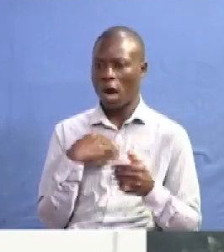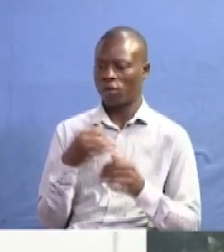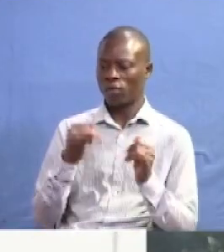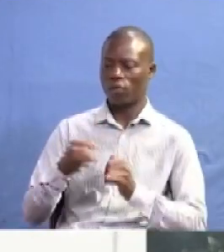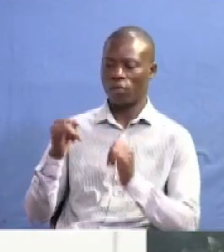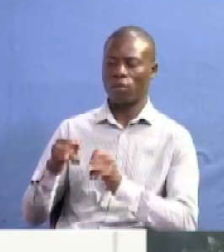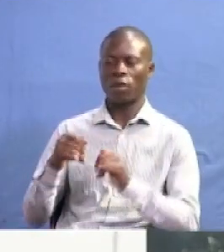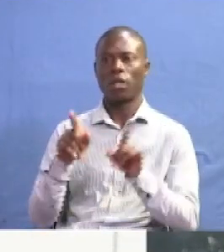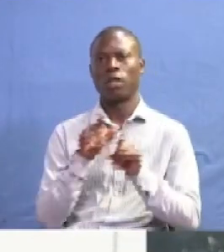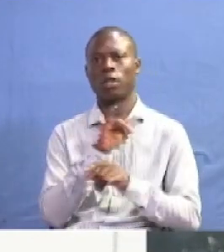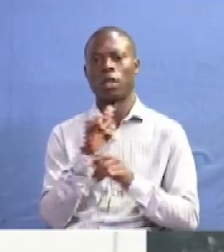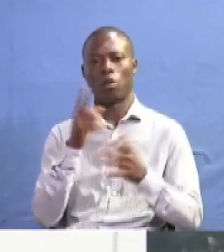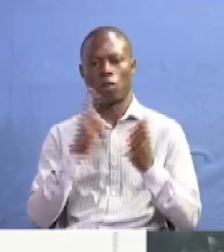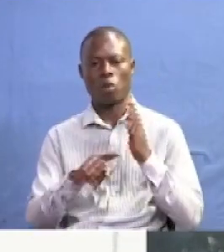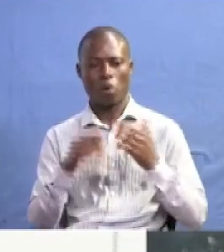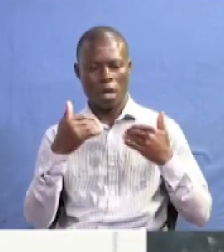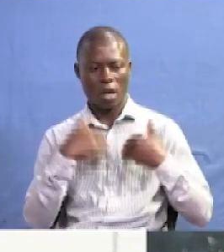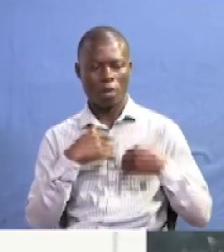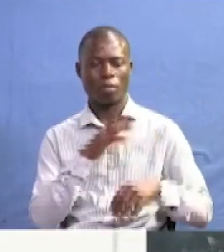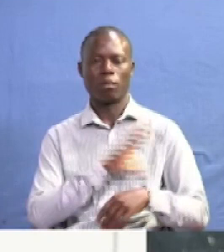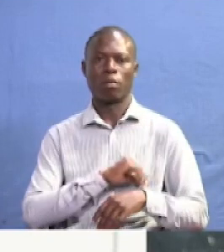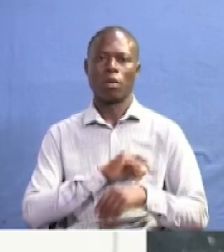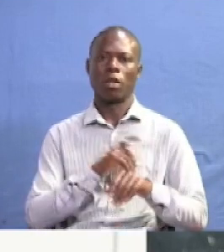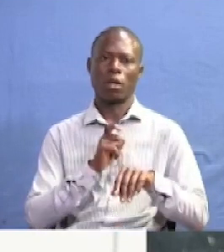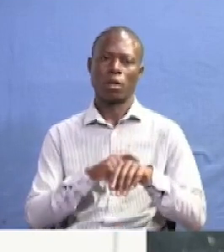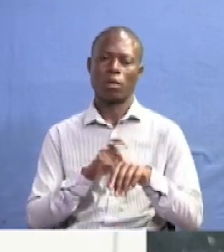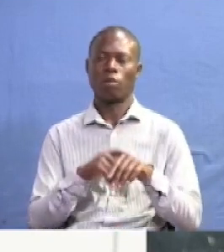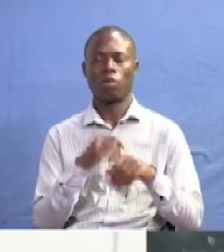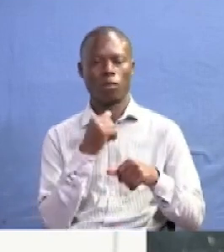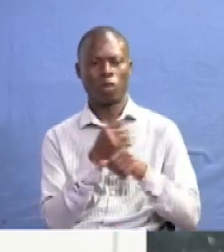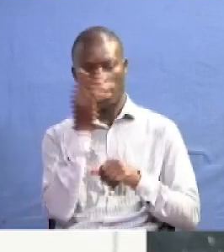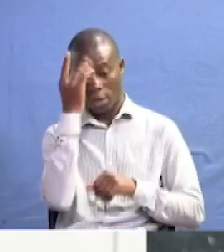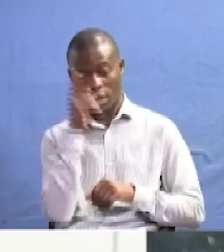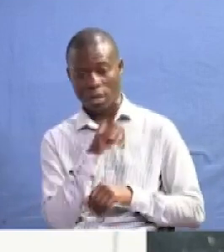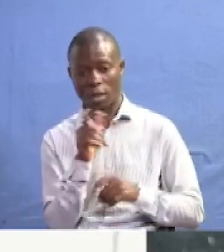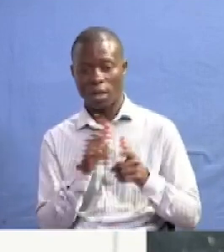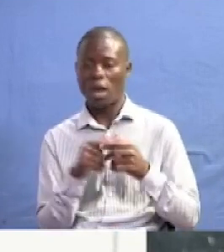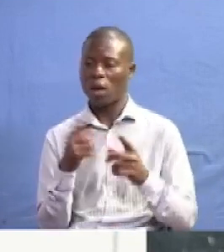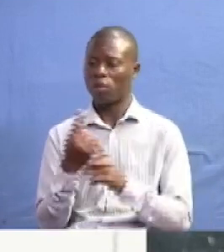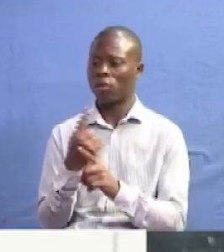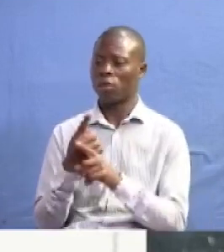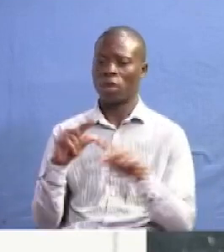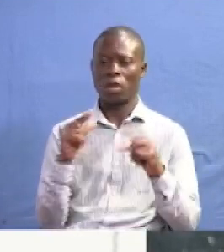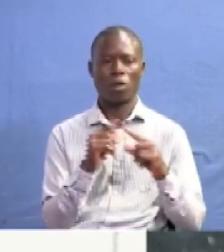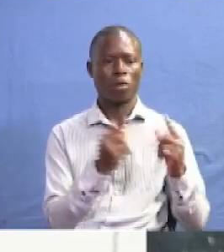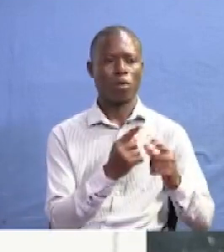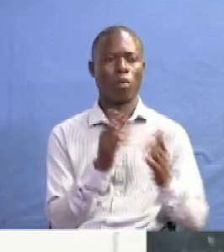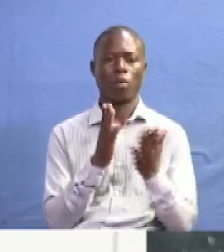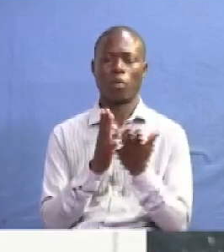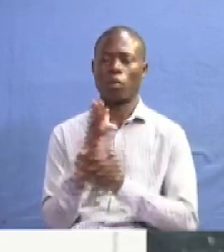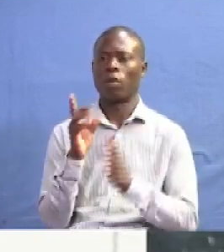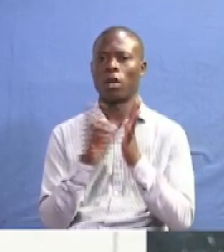individualized, and what that means is that every patient who has endometriosis is evaluated by the doctor who is